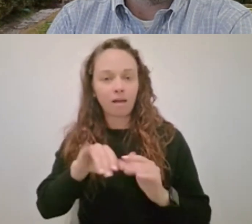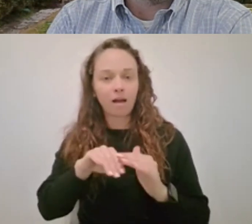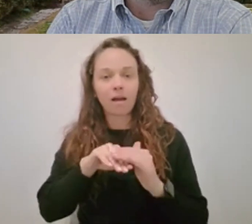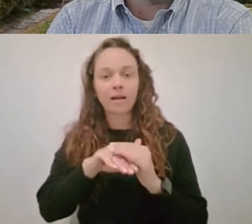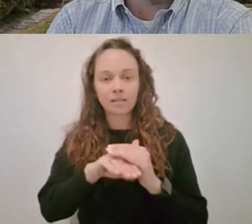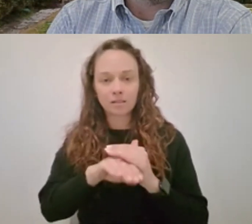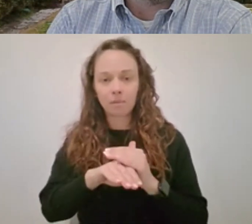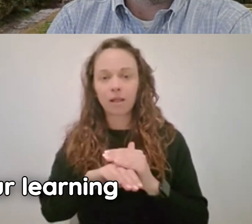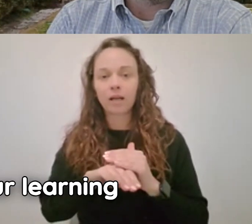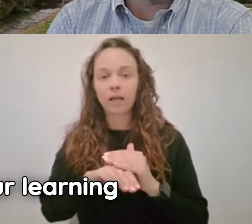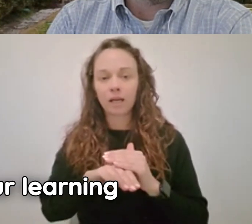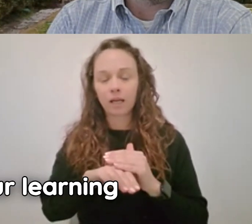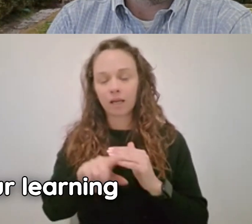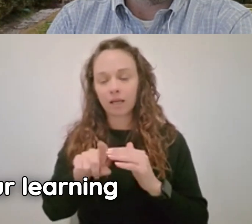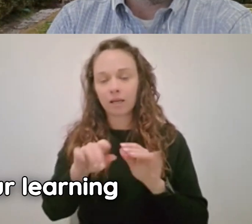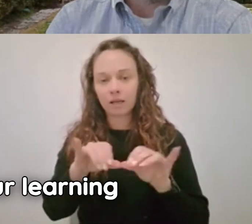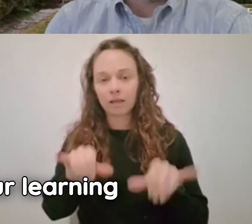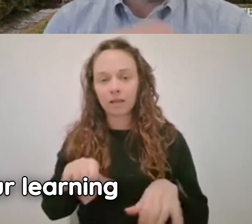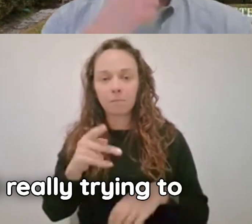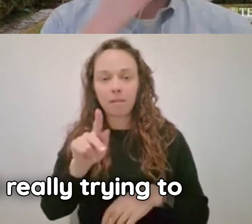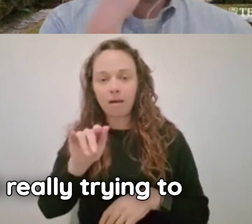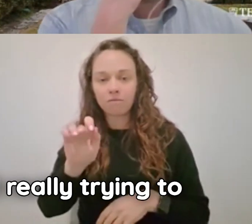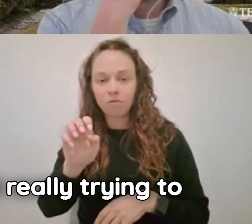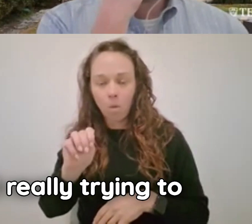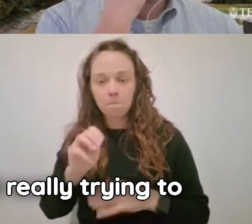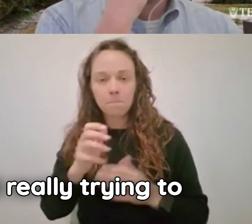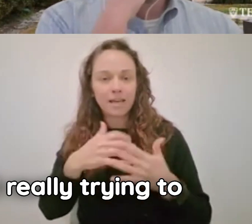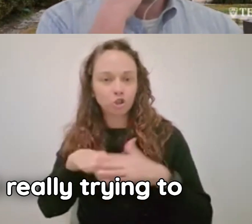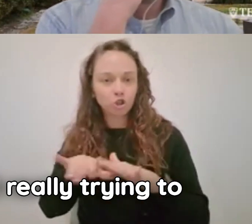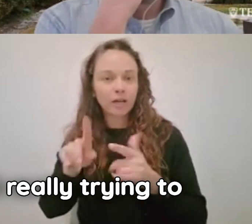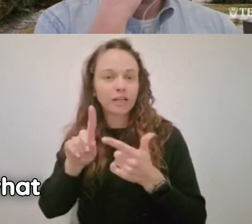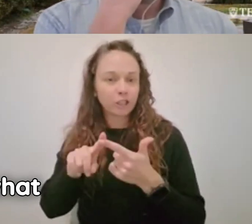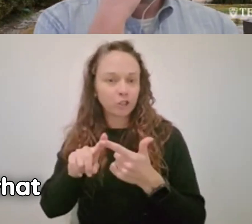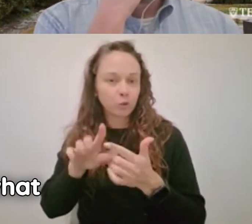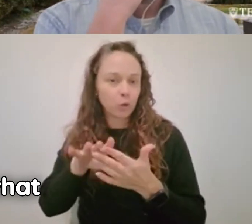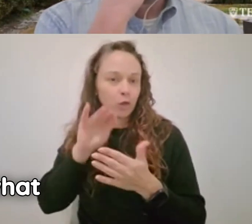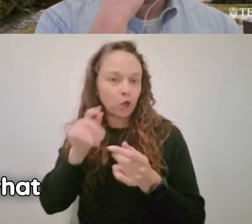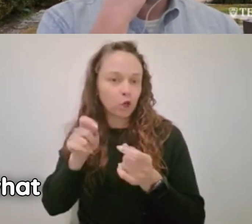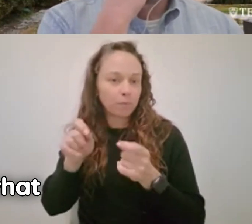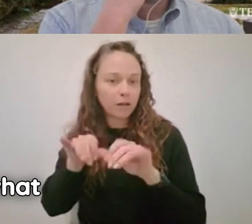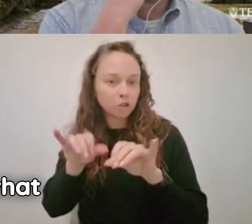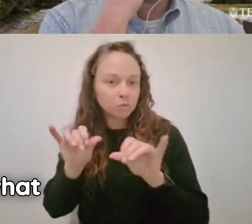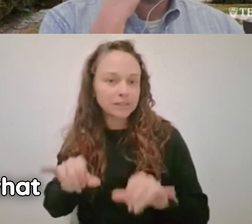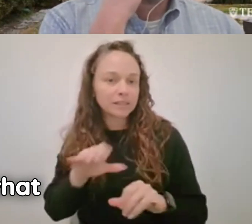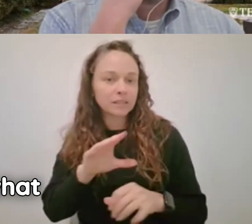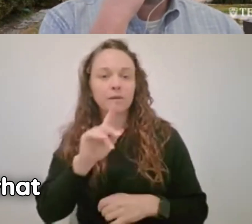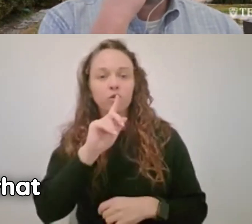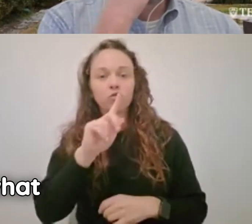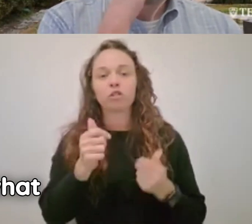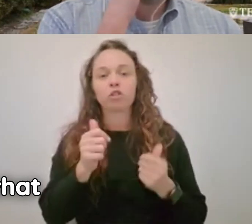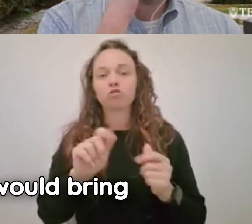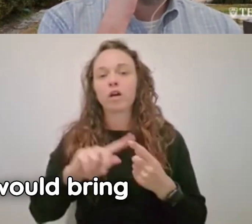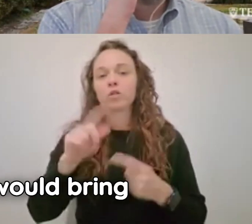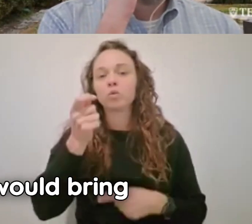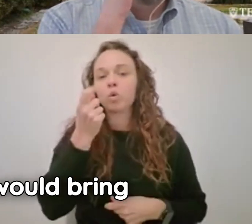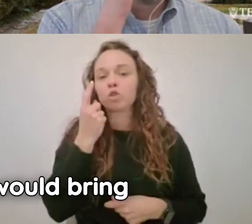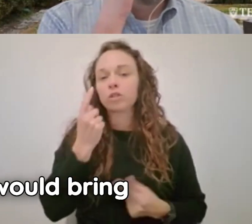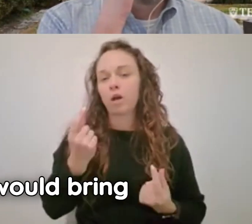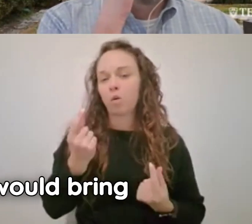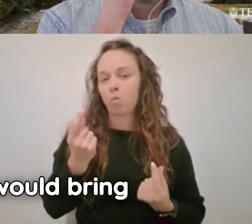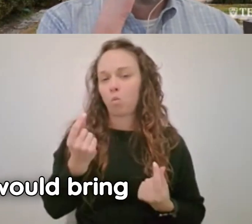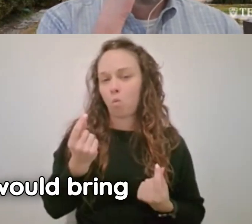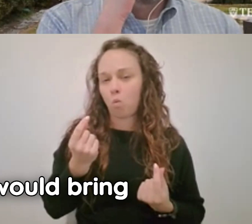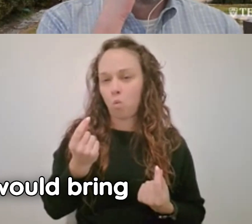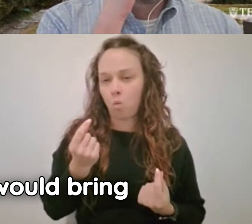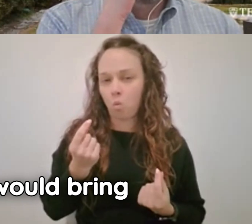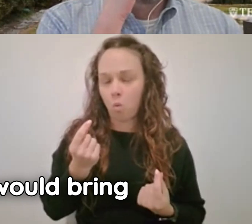platform, integrating it into our learning management system and really trying to understand how what value